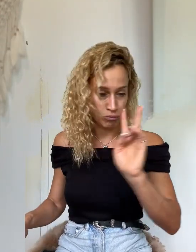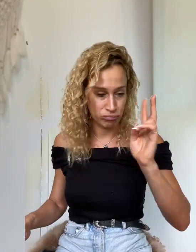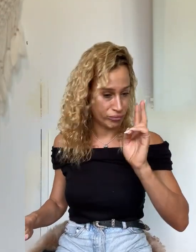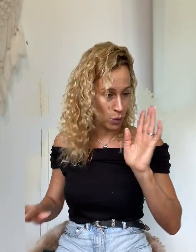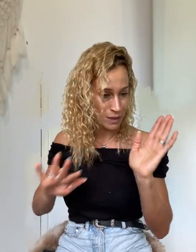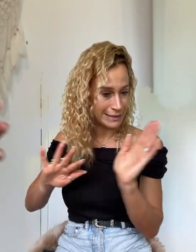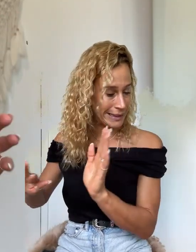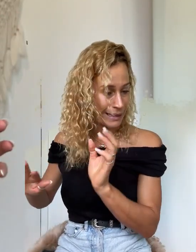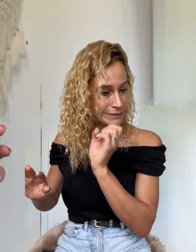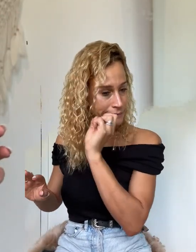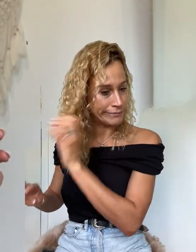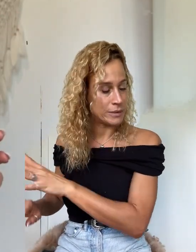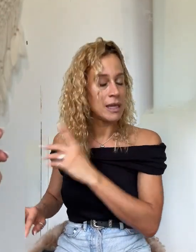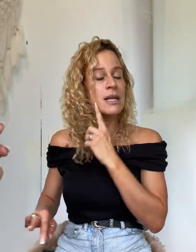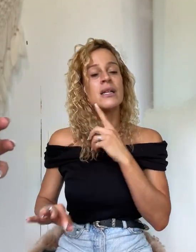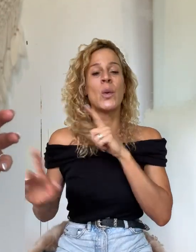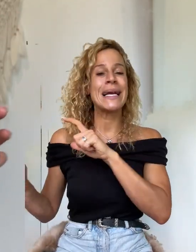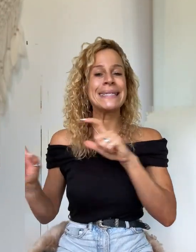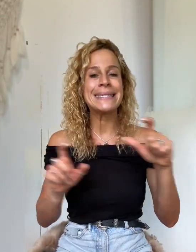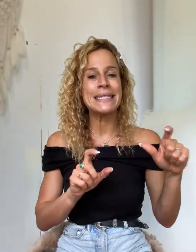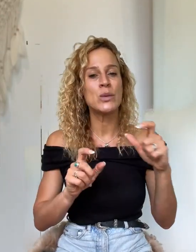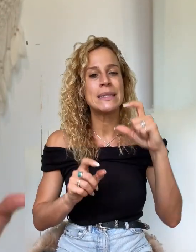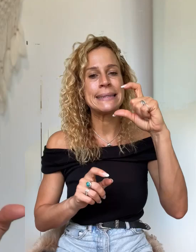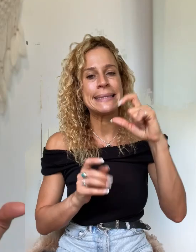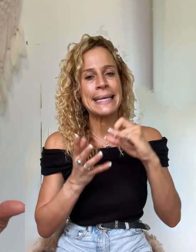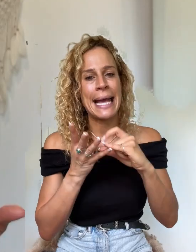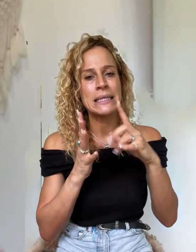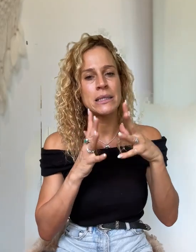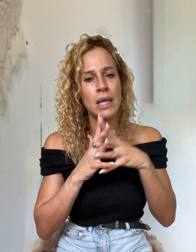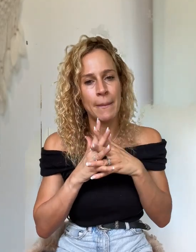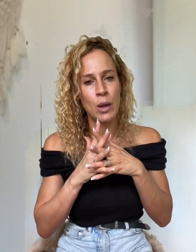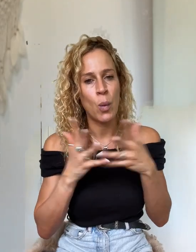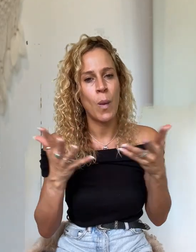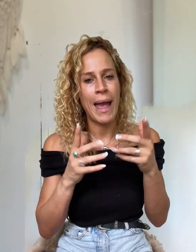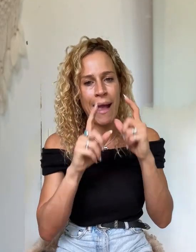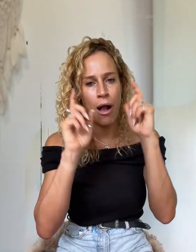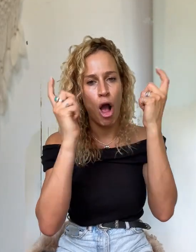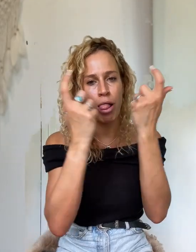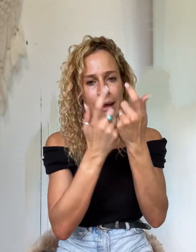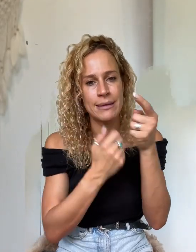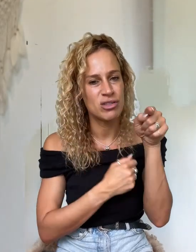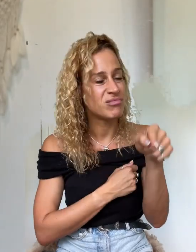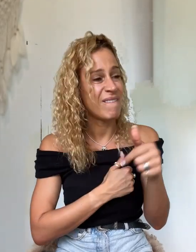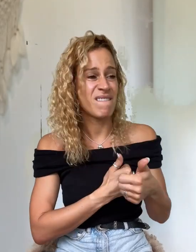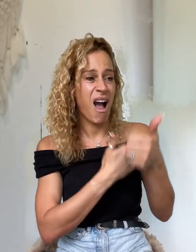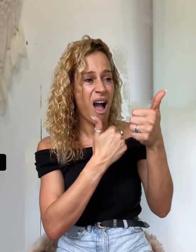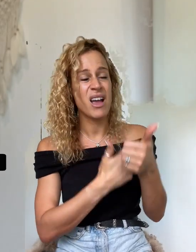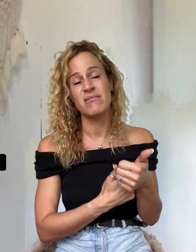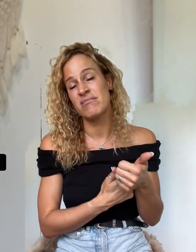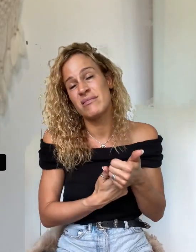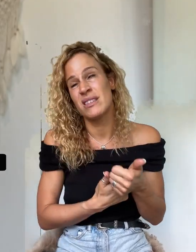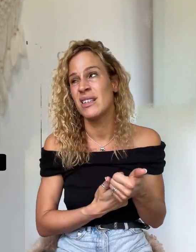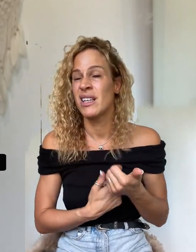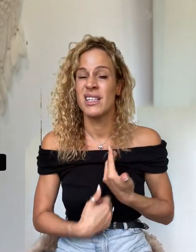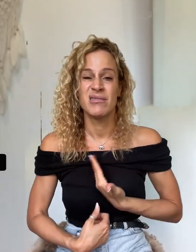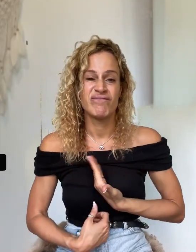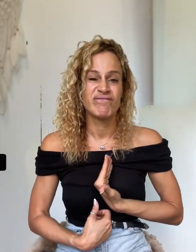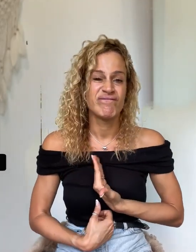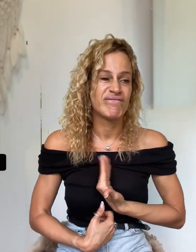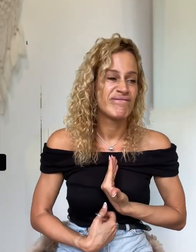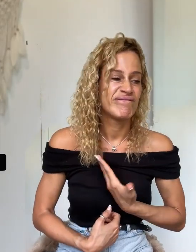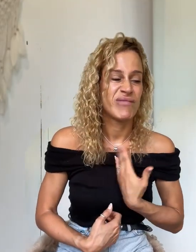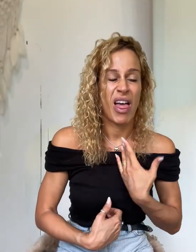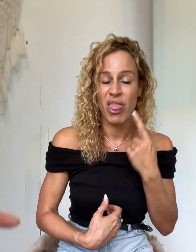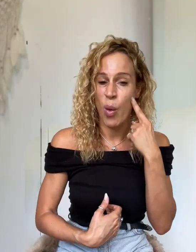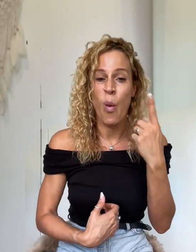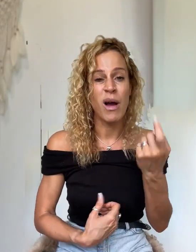couldn't even process it. So I worked as a CSW in colleges, which was fine. And I didn't even know if